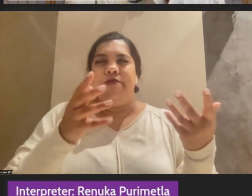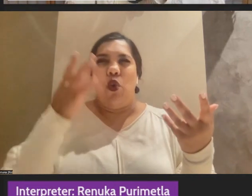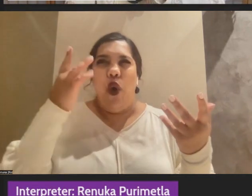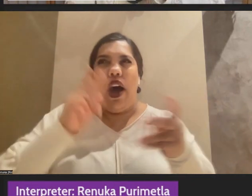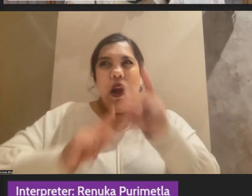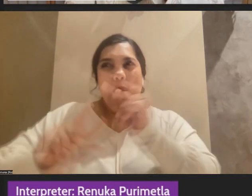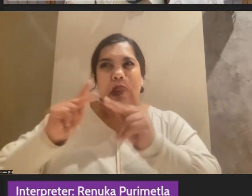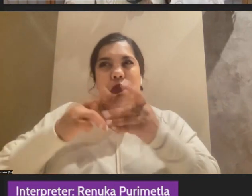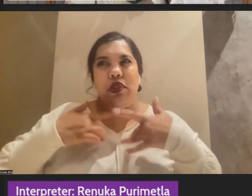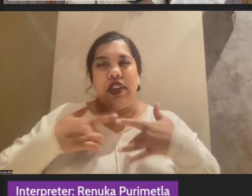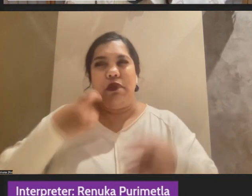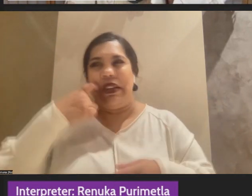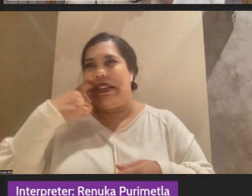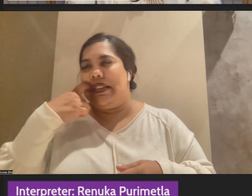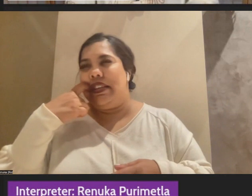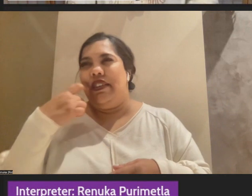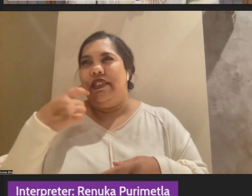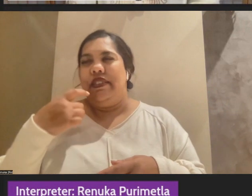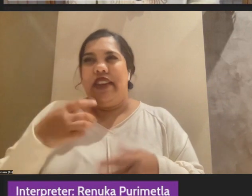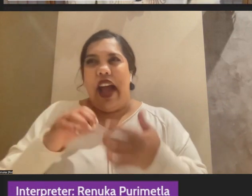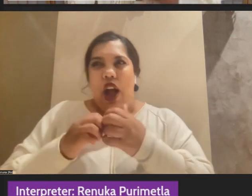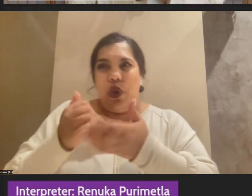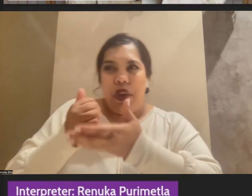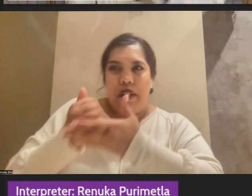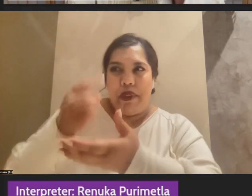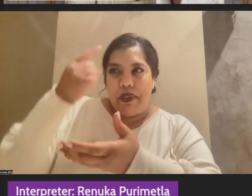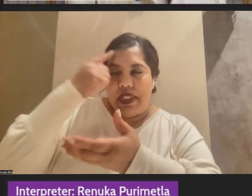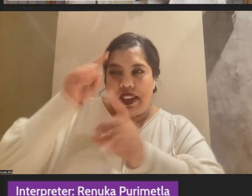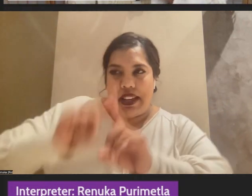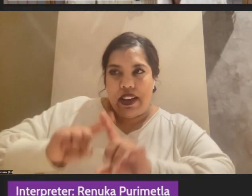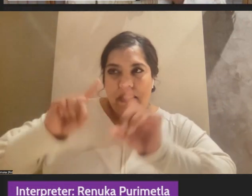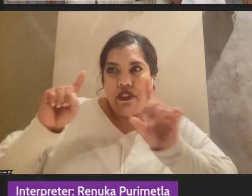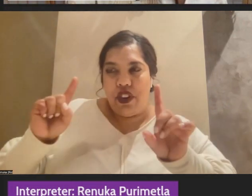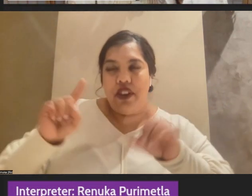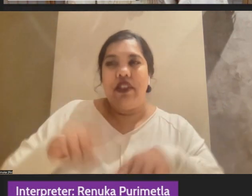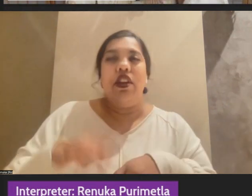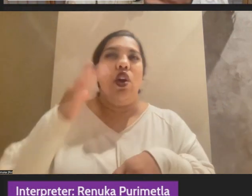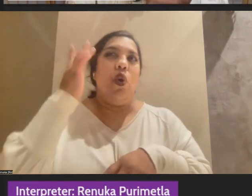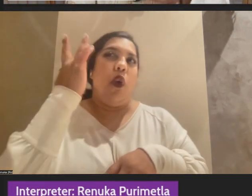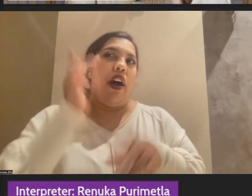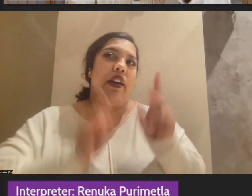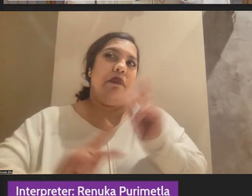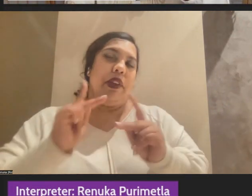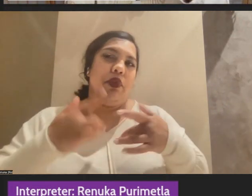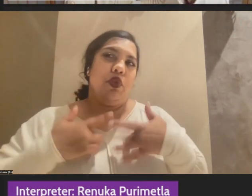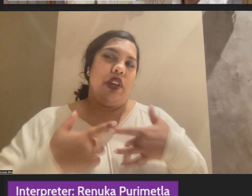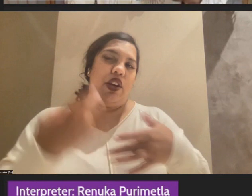consciousness needs to be shifted around? What is causing people to use